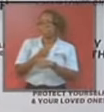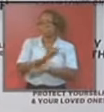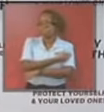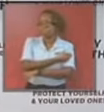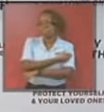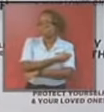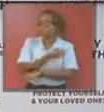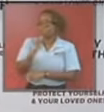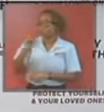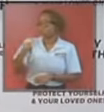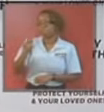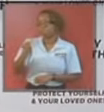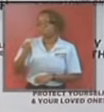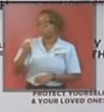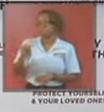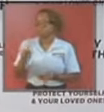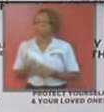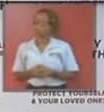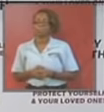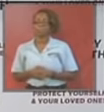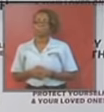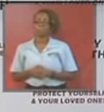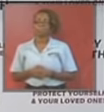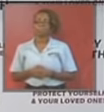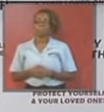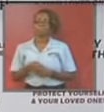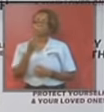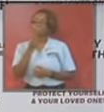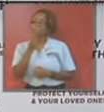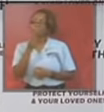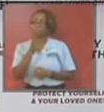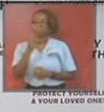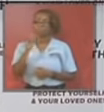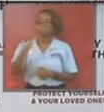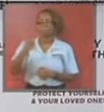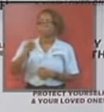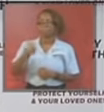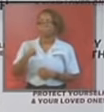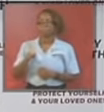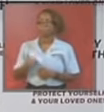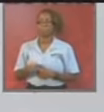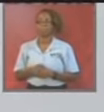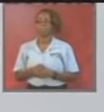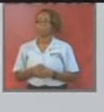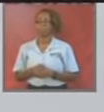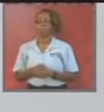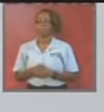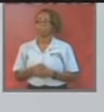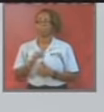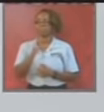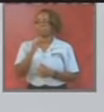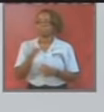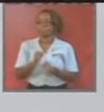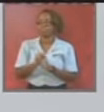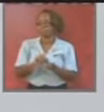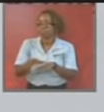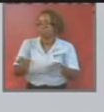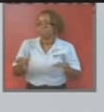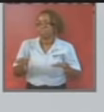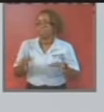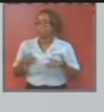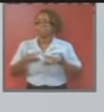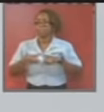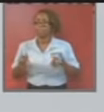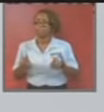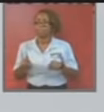So certainly, diabetes is a condition that we recommend. It's a non-communicable disease, and those with NCDs